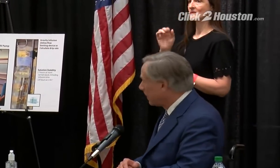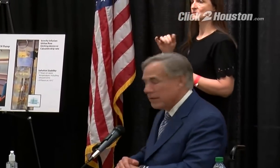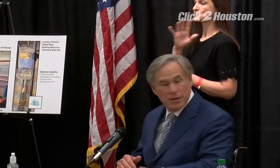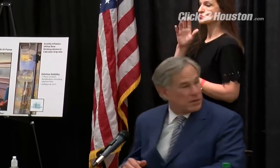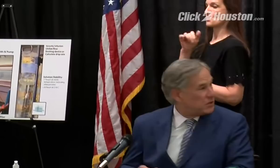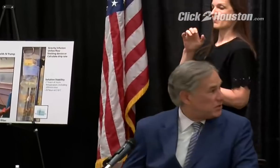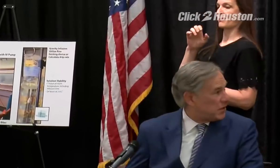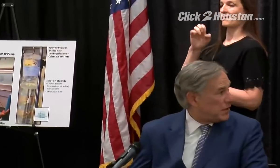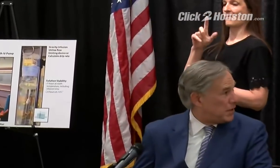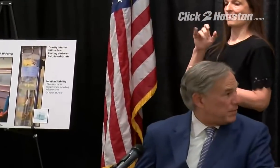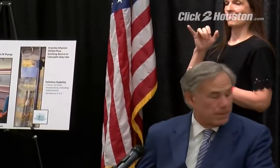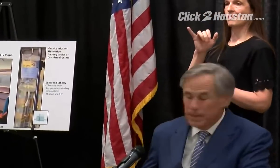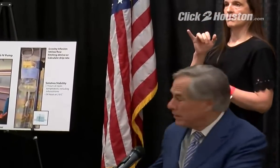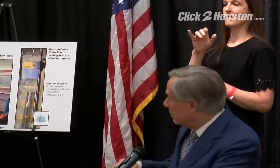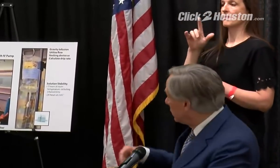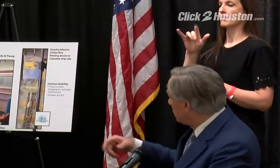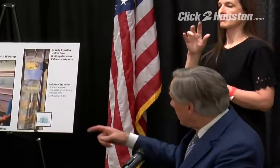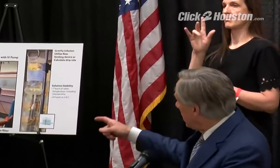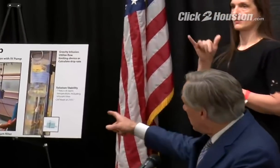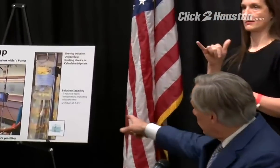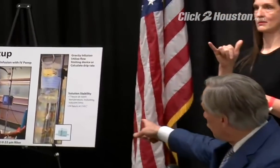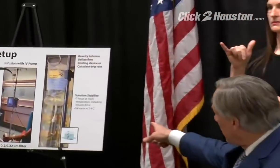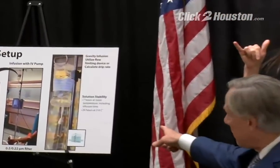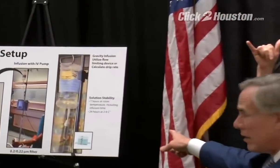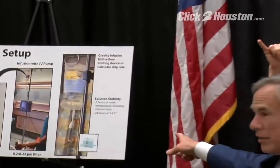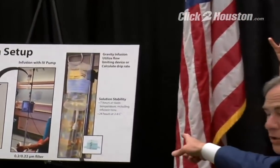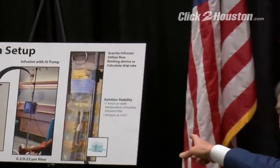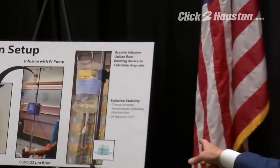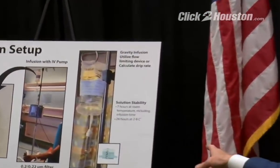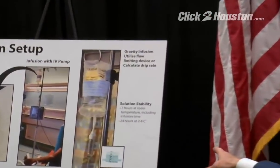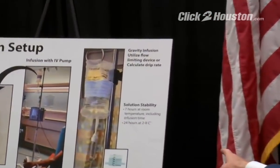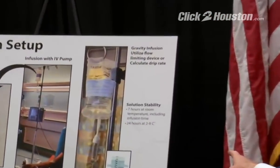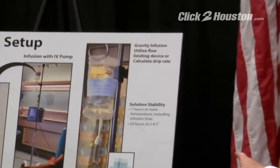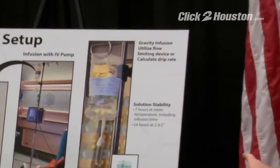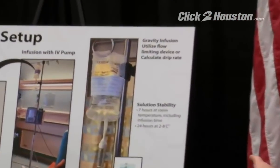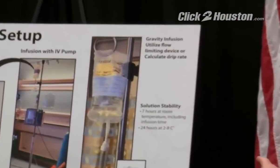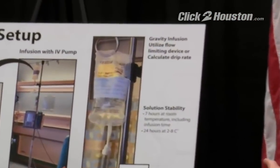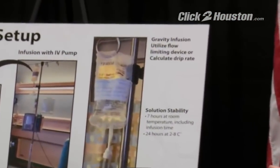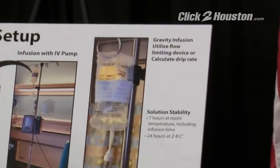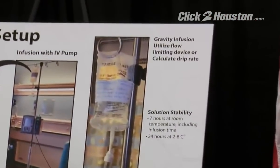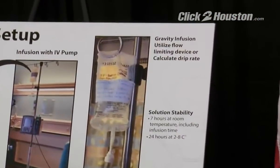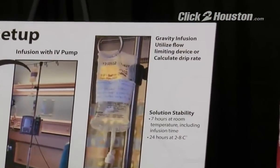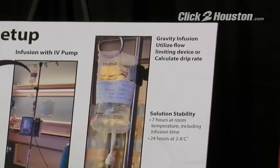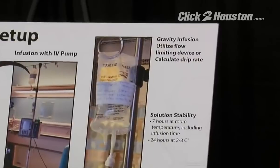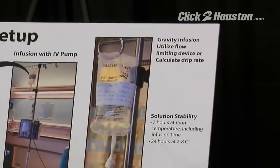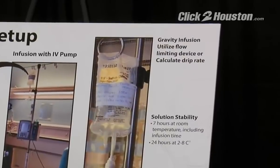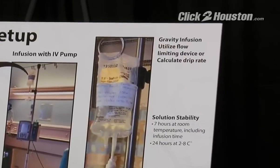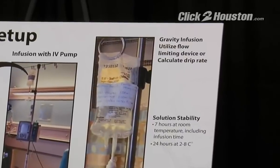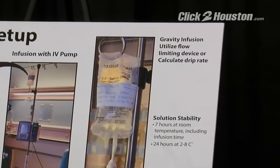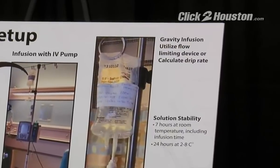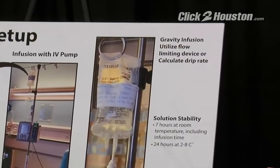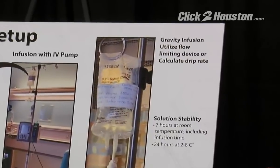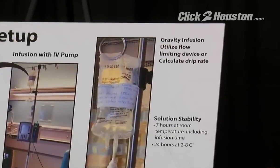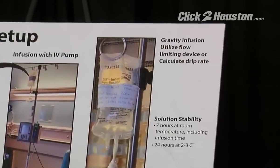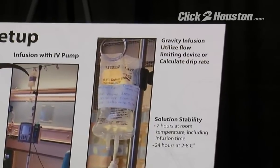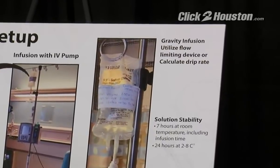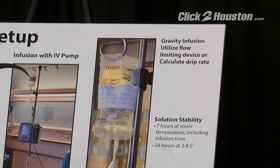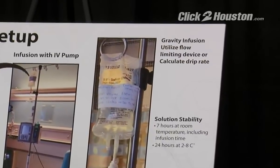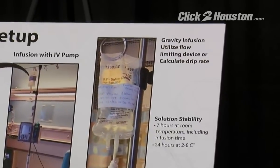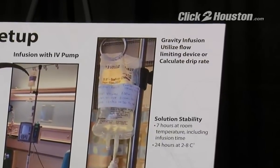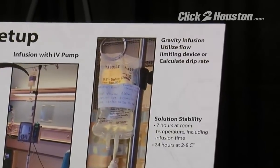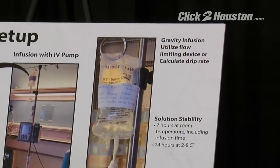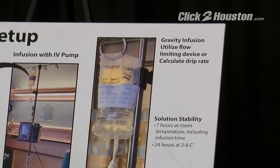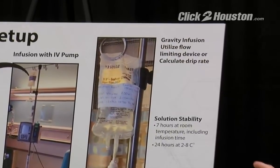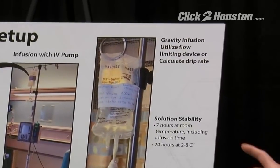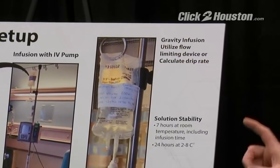drug. This is a closer-up model, and it shows you both what it looks like and how it works. On the left-hand